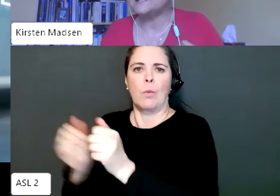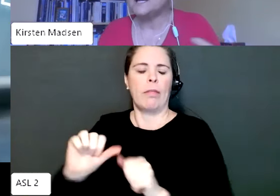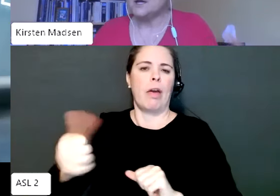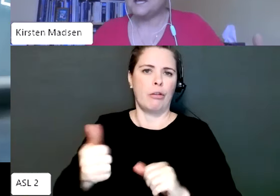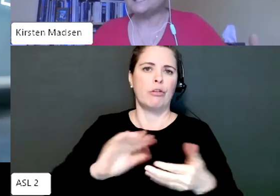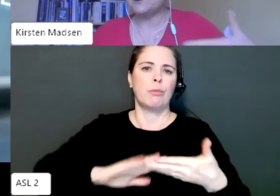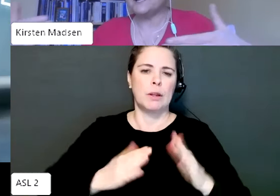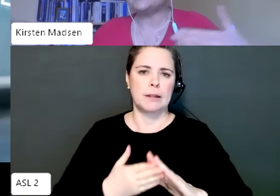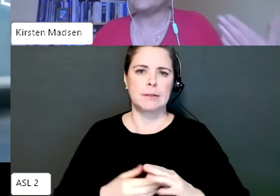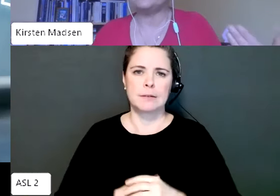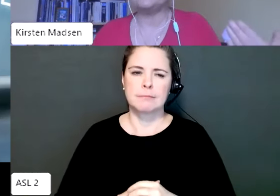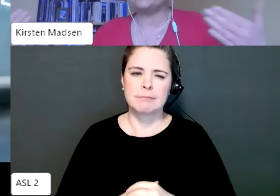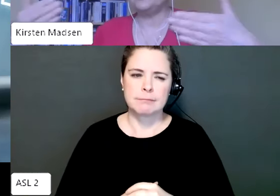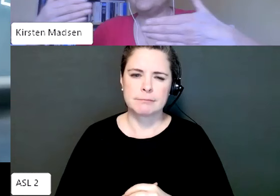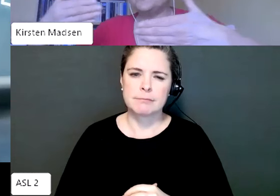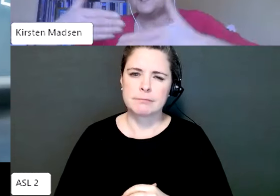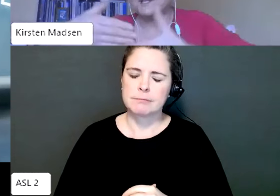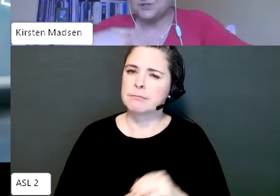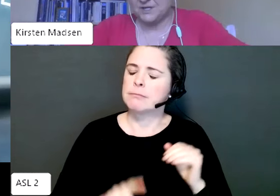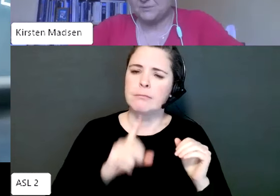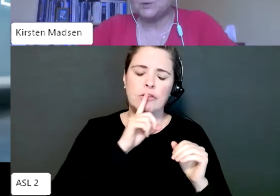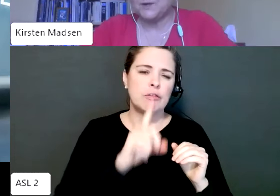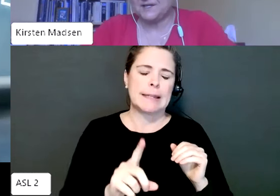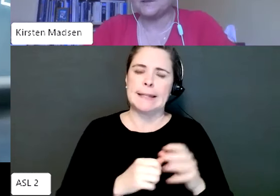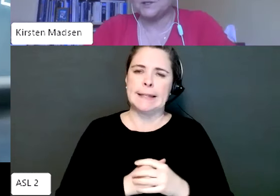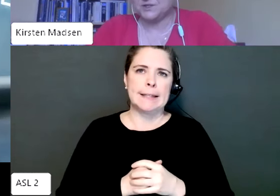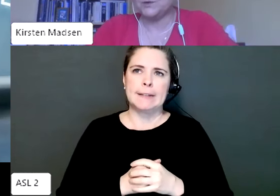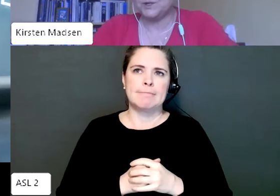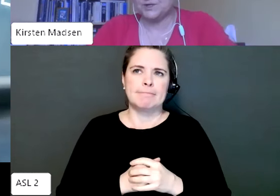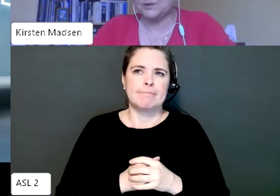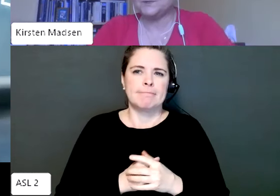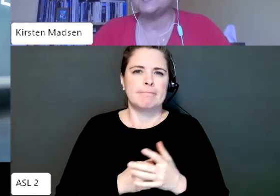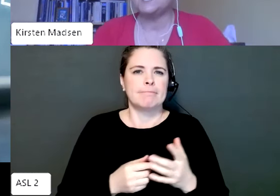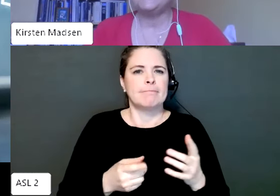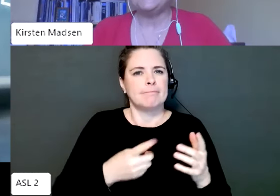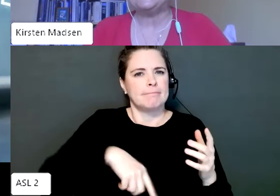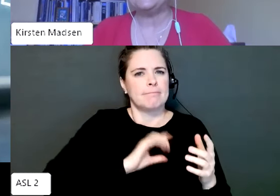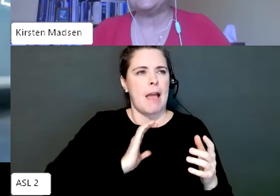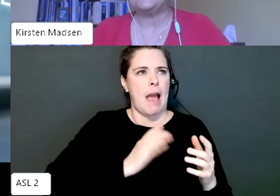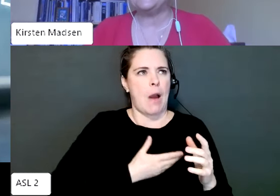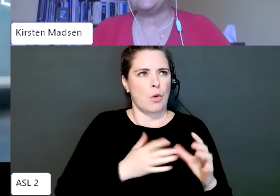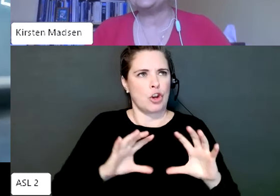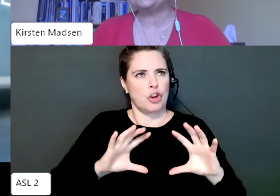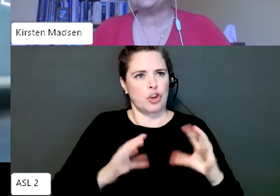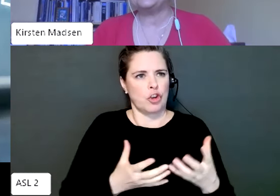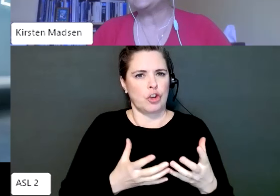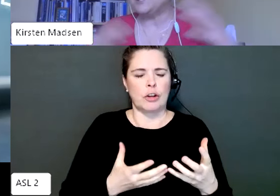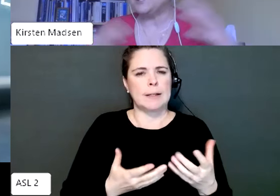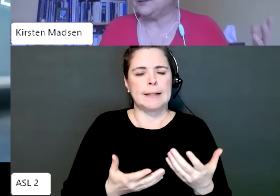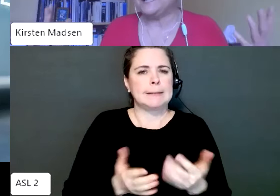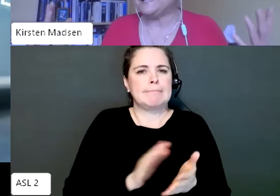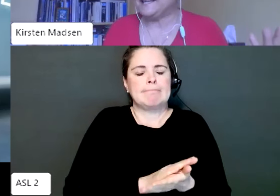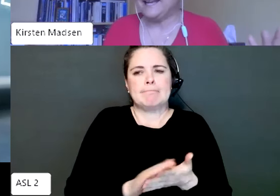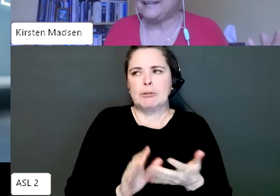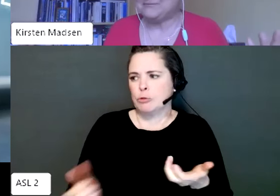project, because there is very much a beautiful synergy between the two groups. And it's wonderful